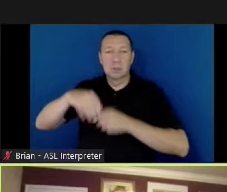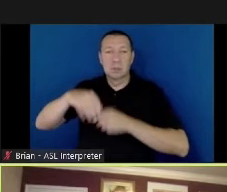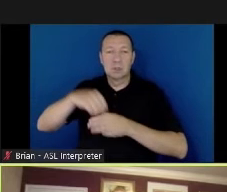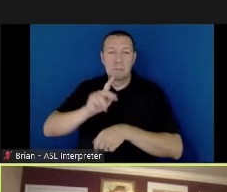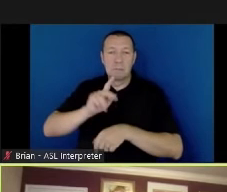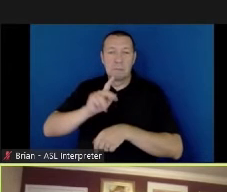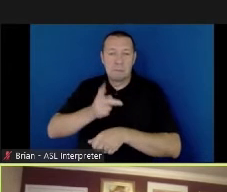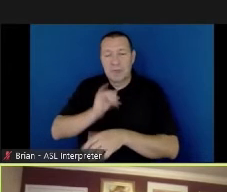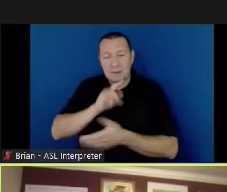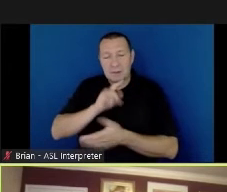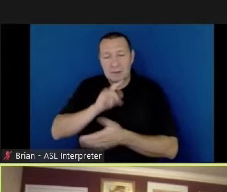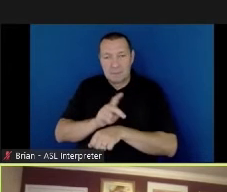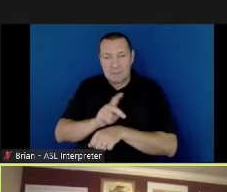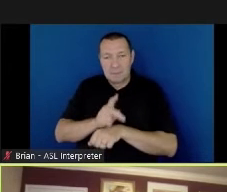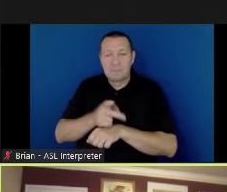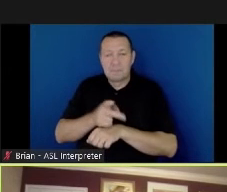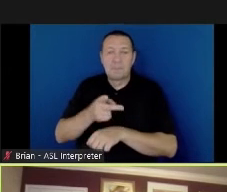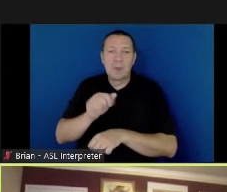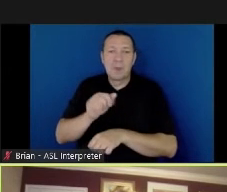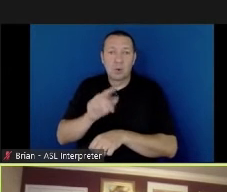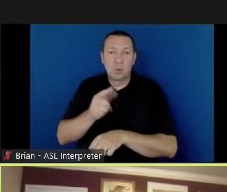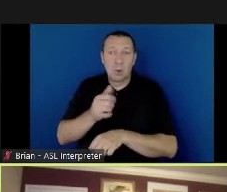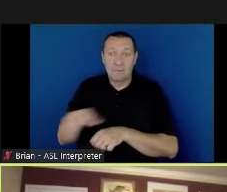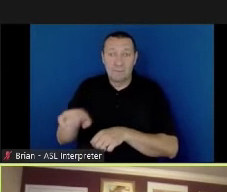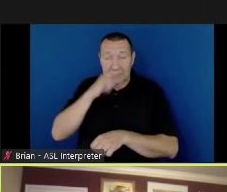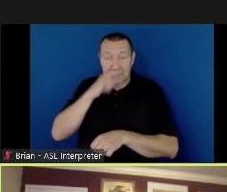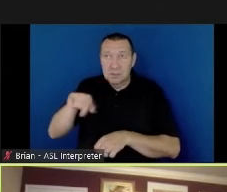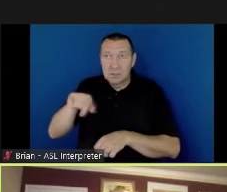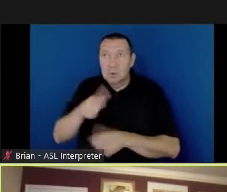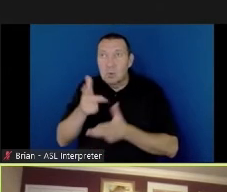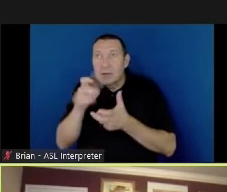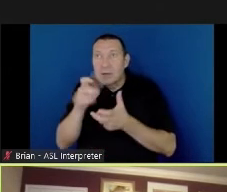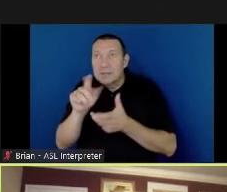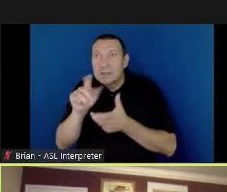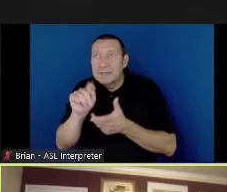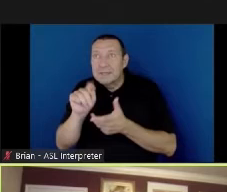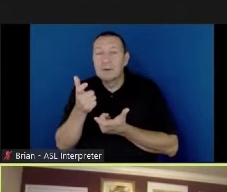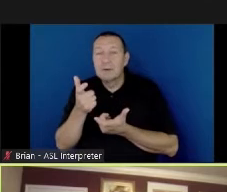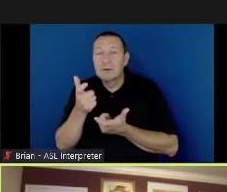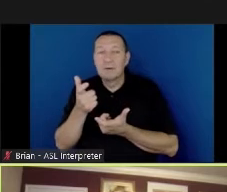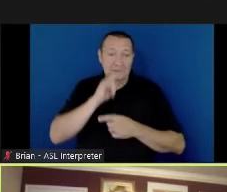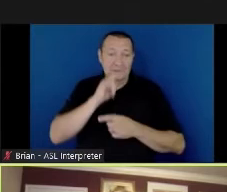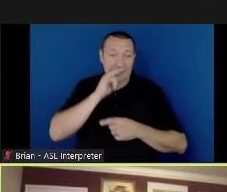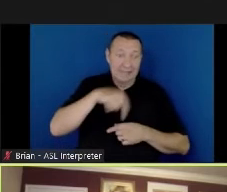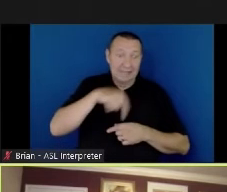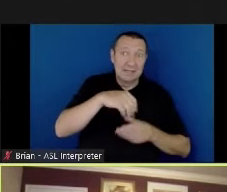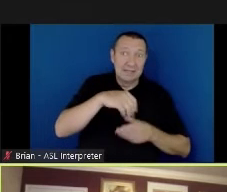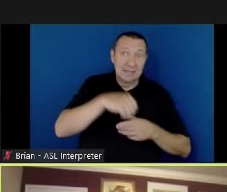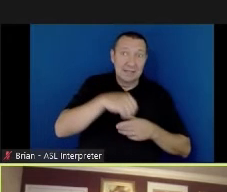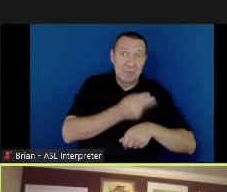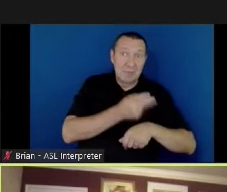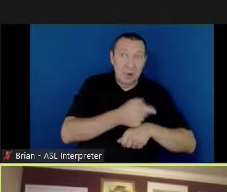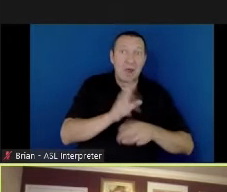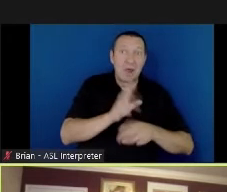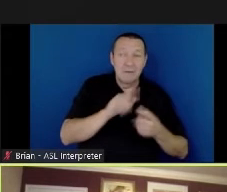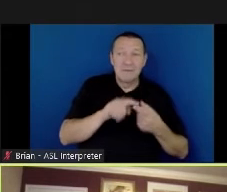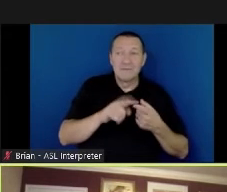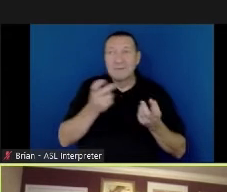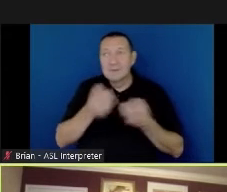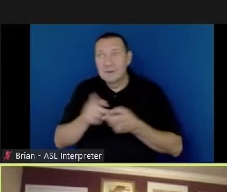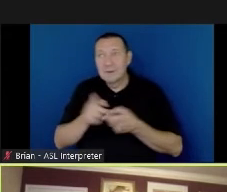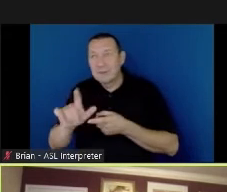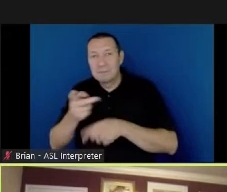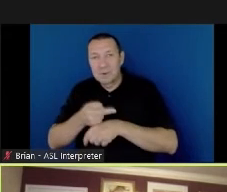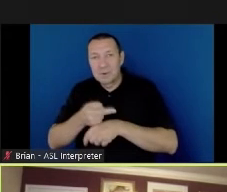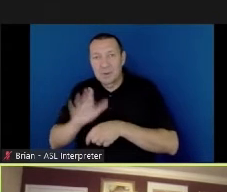first show made for Paraguayan kids by Paraguayan kids. And it's the first bilingual children's television show